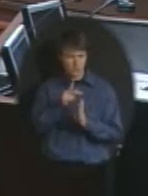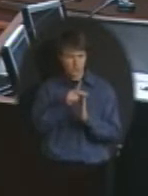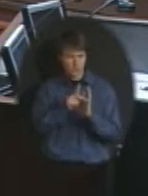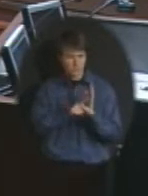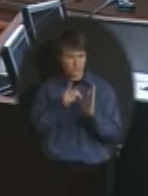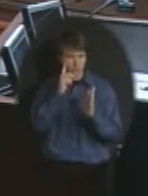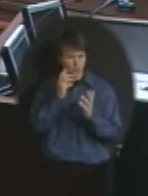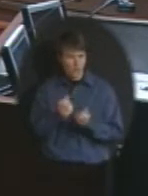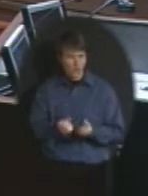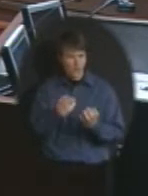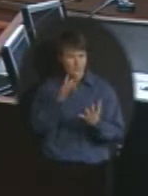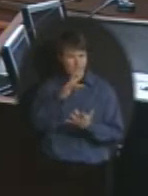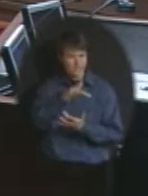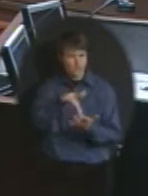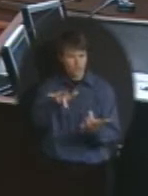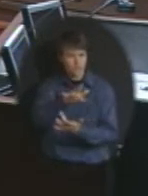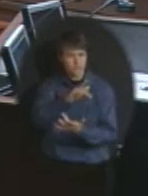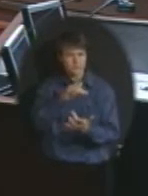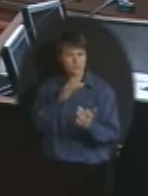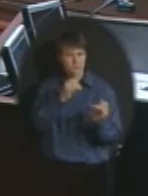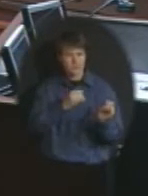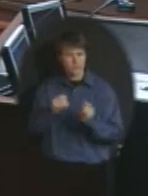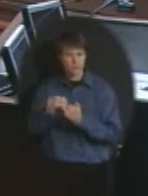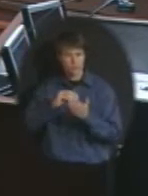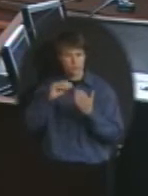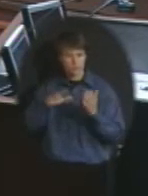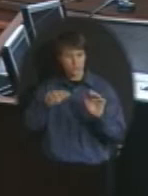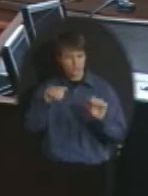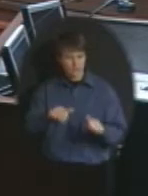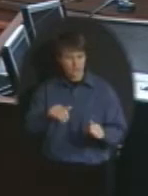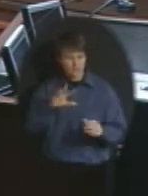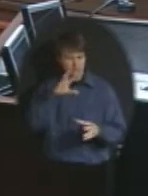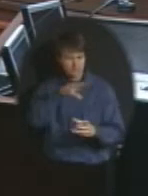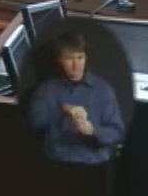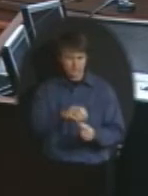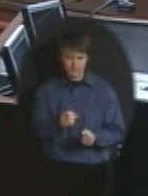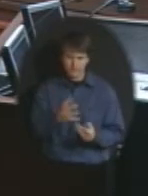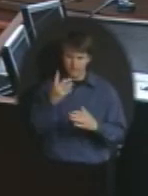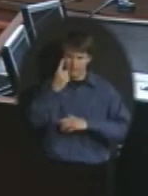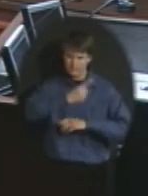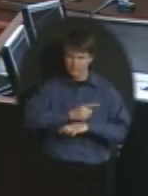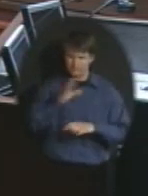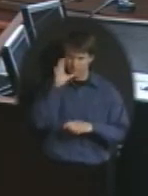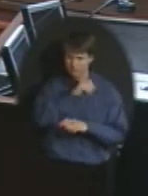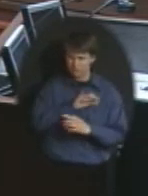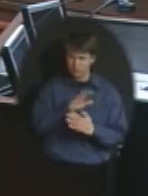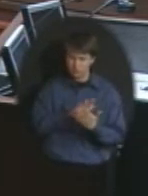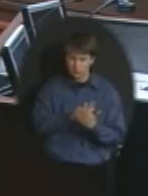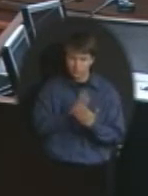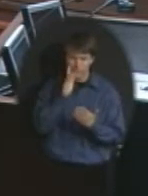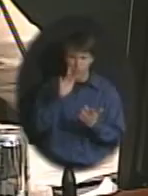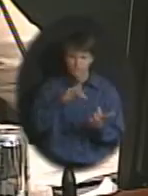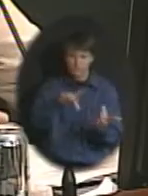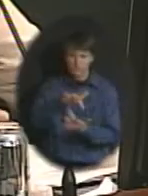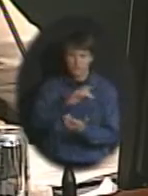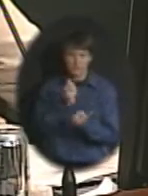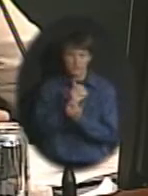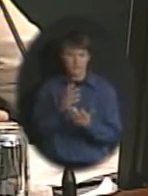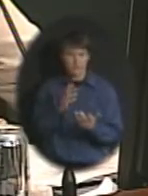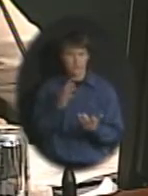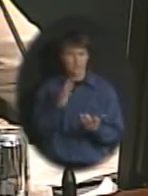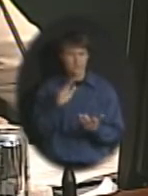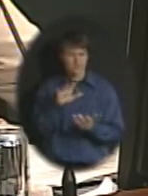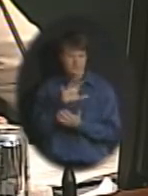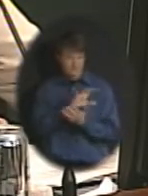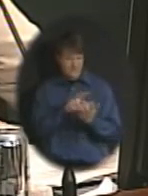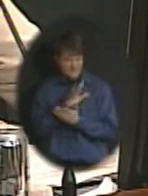how many field trips individual students can participate in, how many days they can be out of school for field trips. This is kind of a mixed bag because